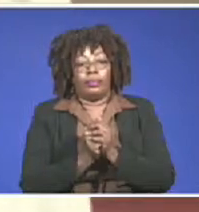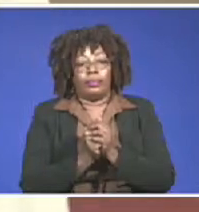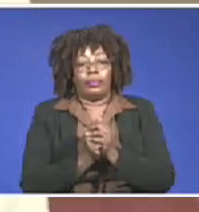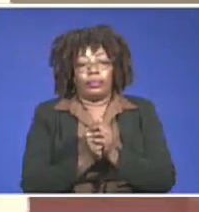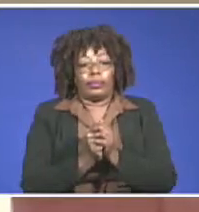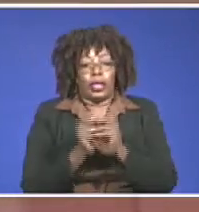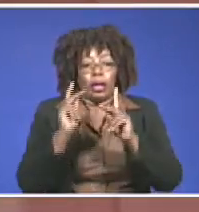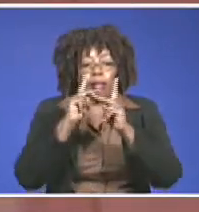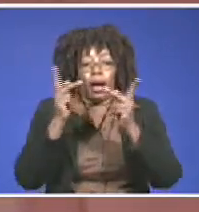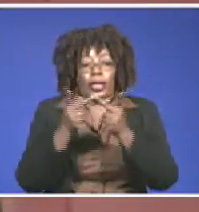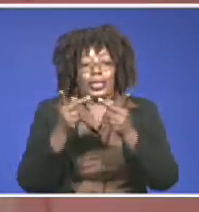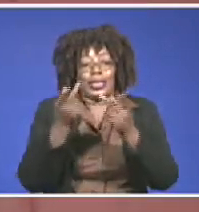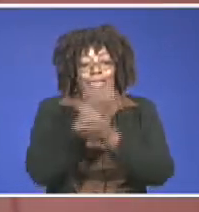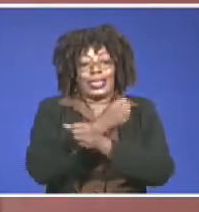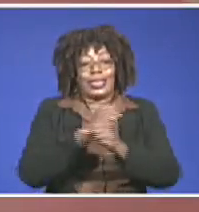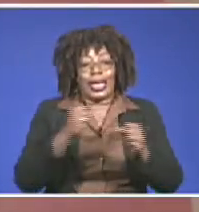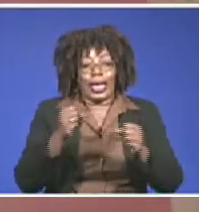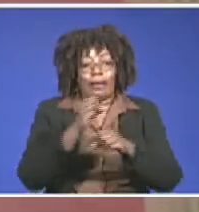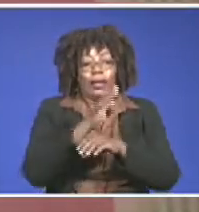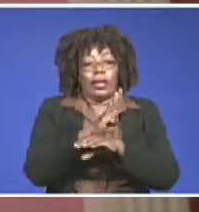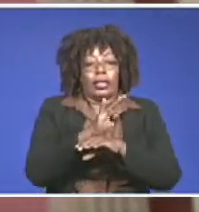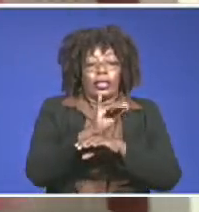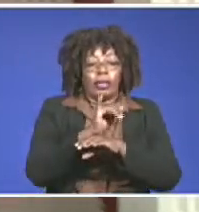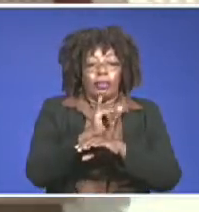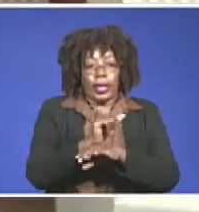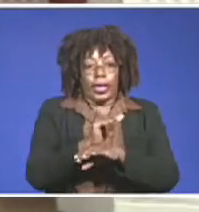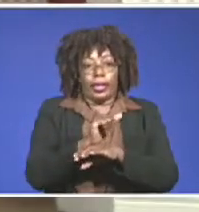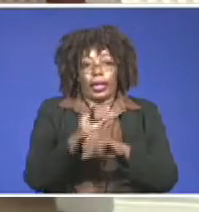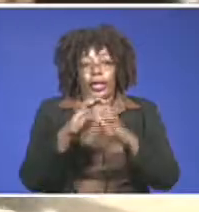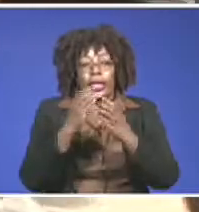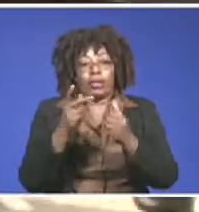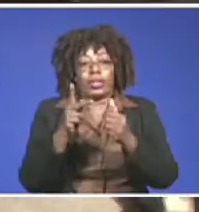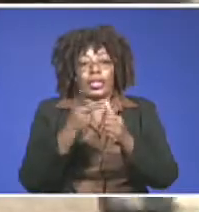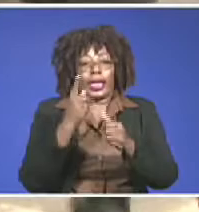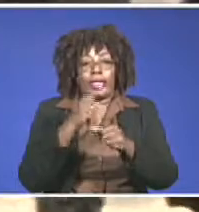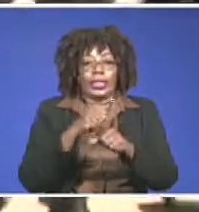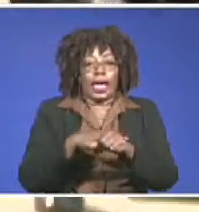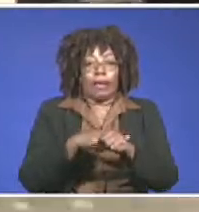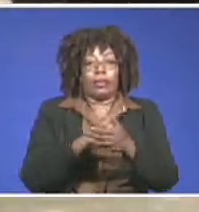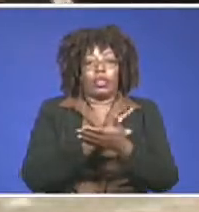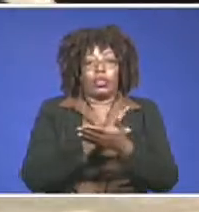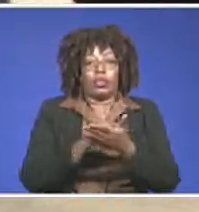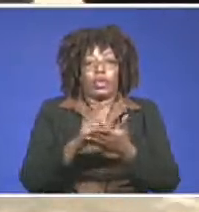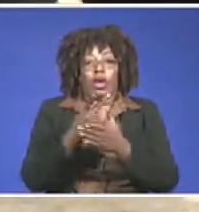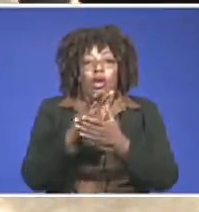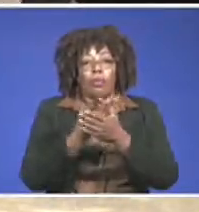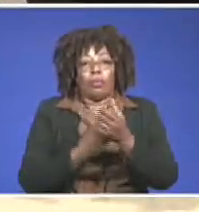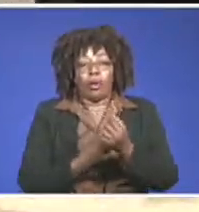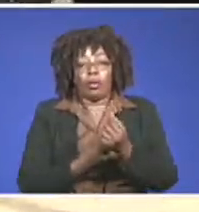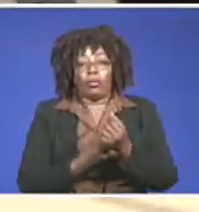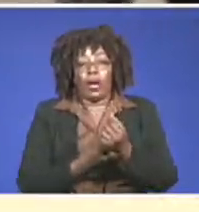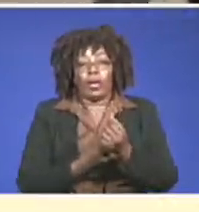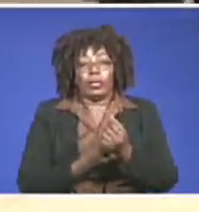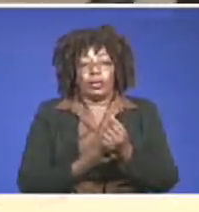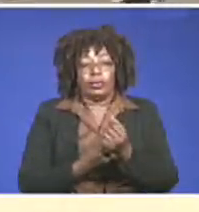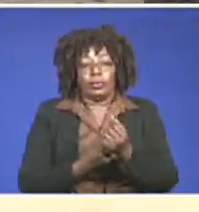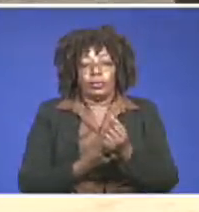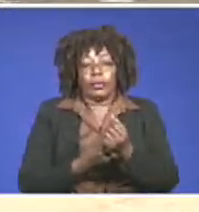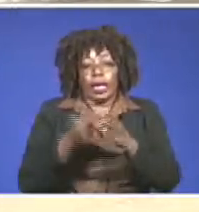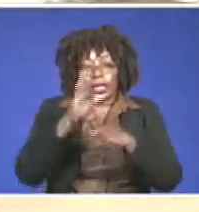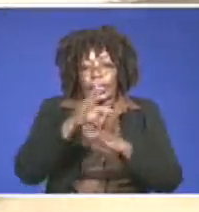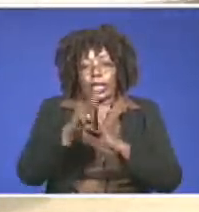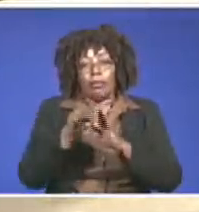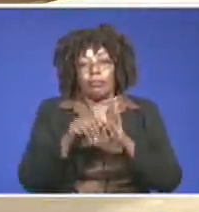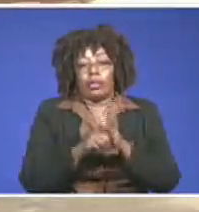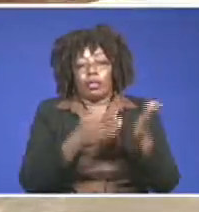parties involved in the Save the Base case were back in court for a second time this week. Both sides are trying to work out a settlement agreement that will